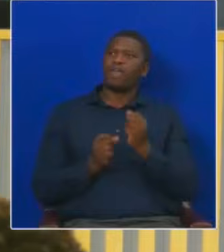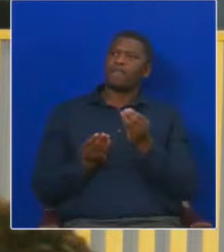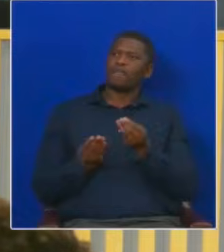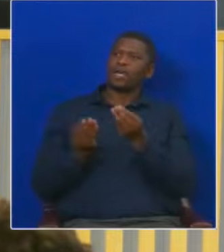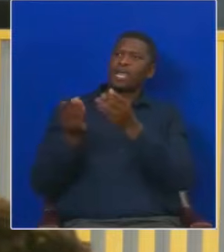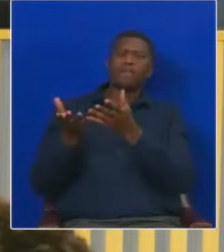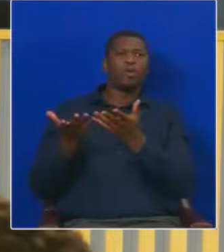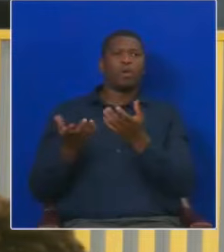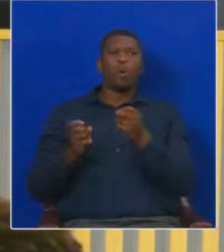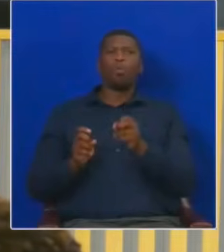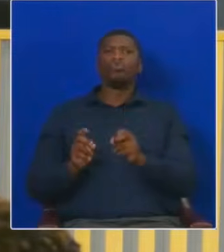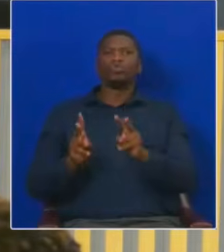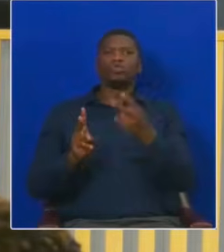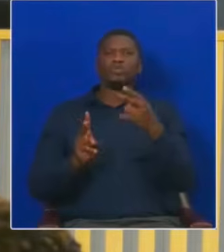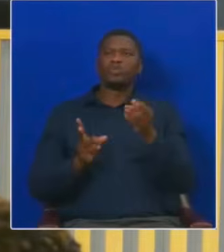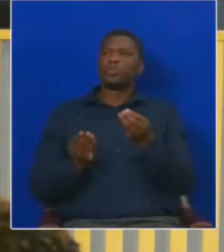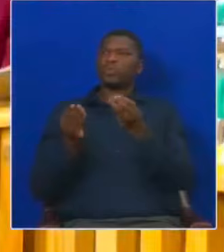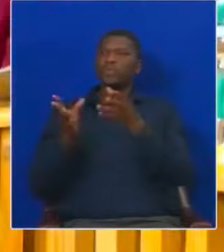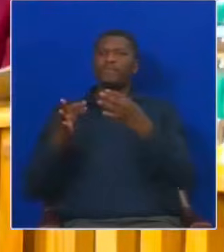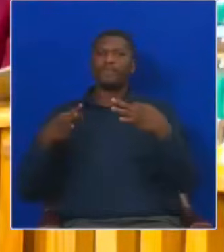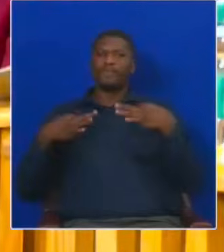clothes,